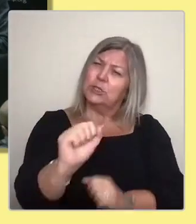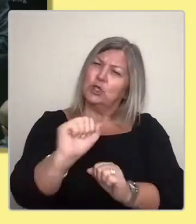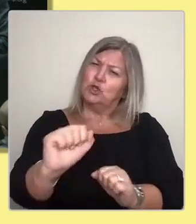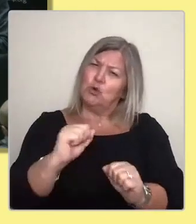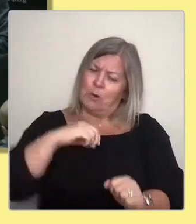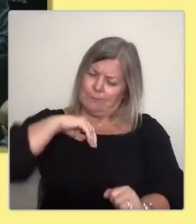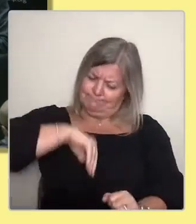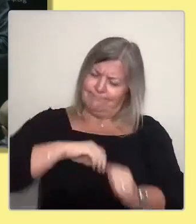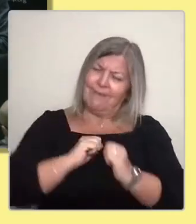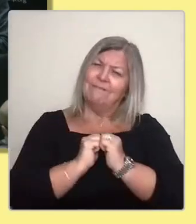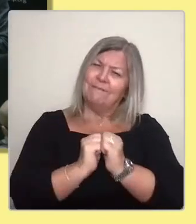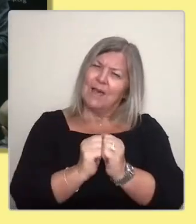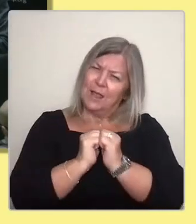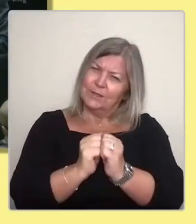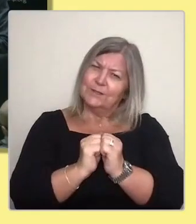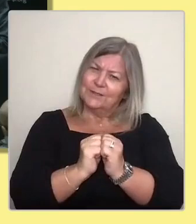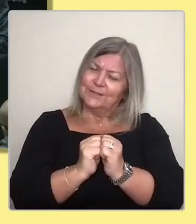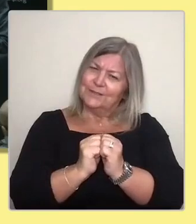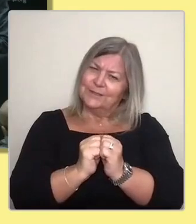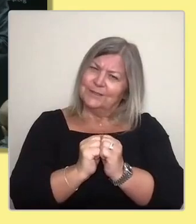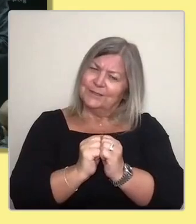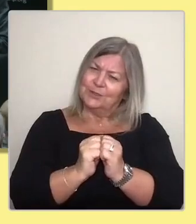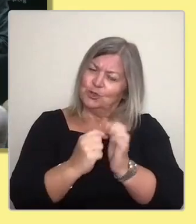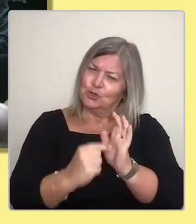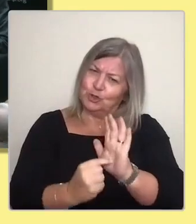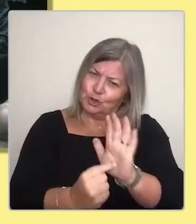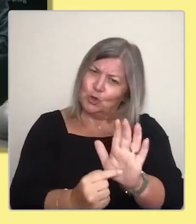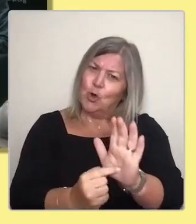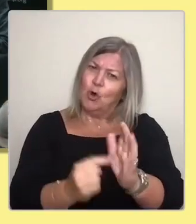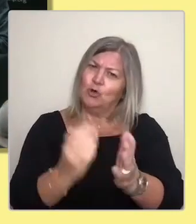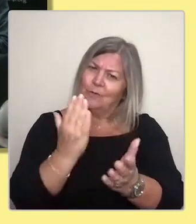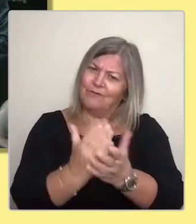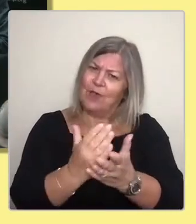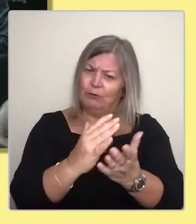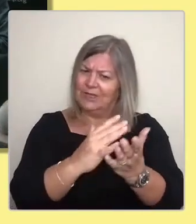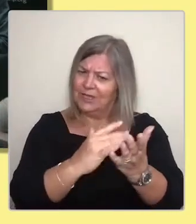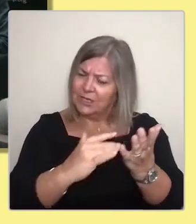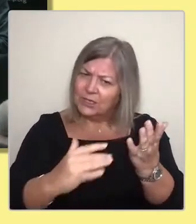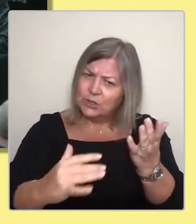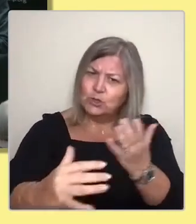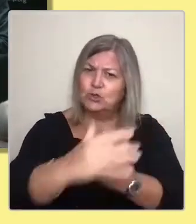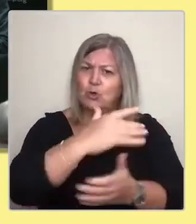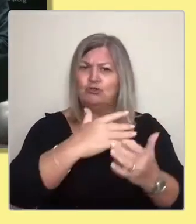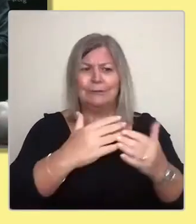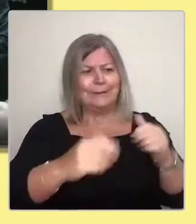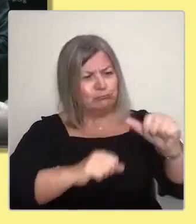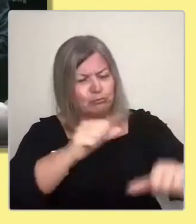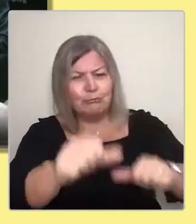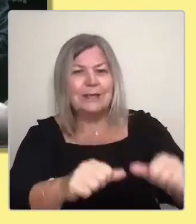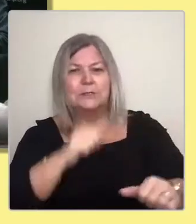progressive rather than regressive and, or God forbid, conservative?